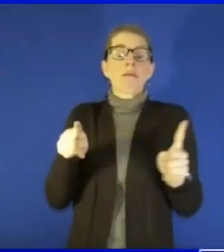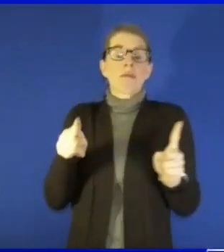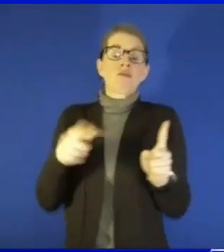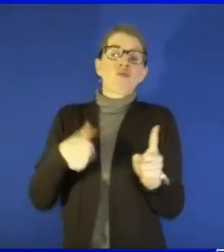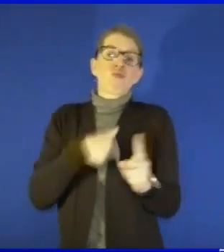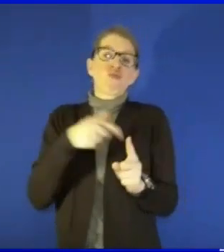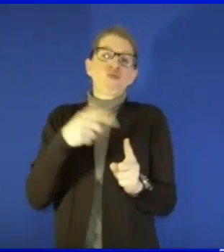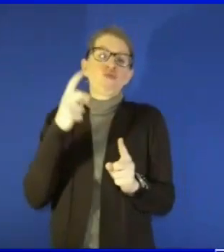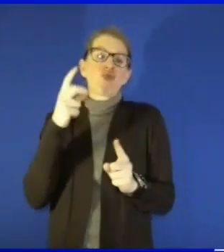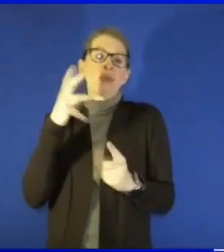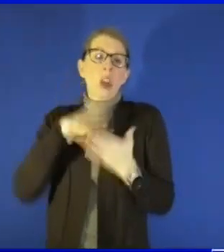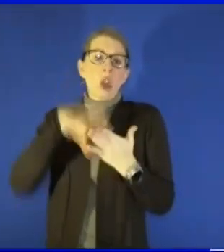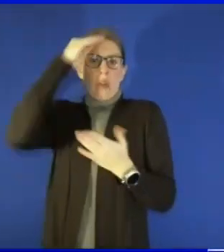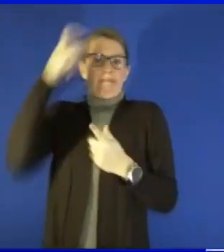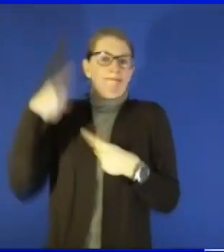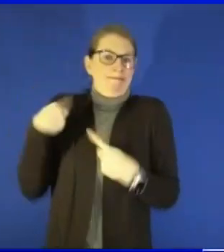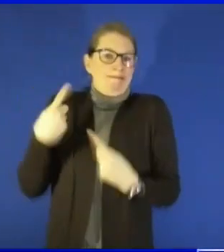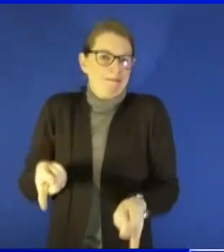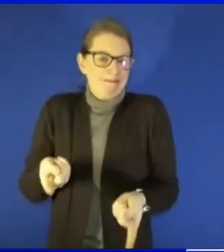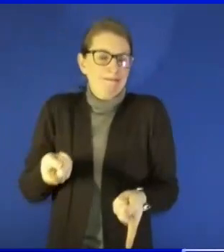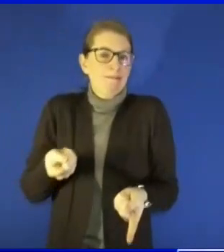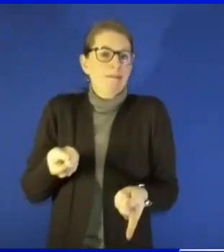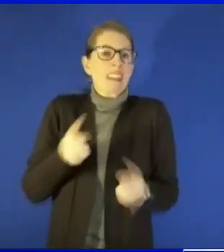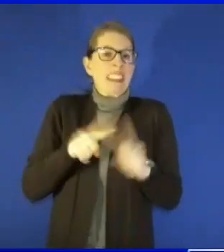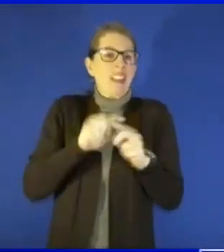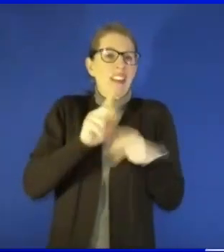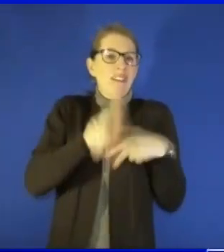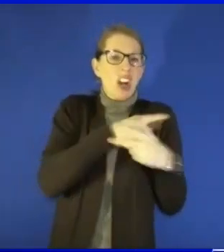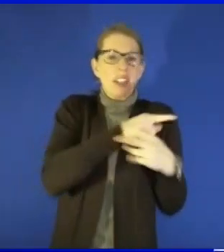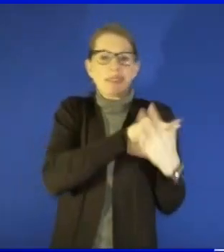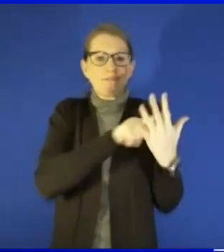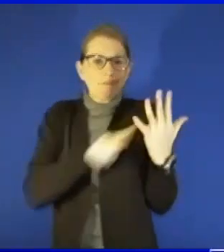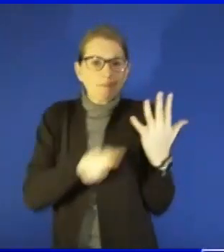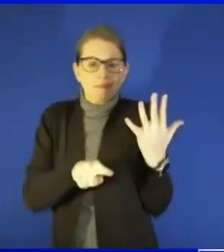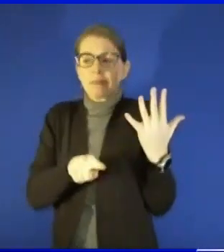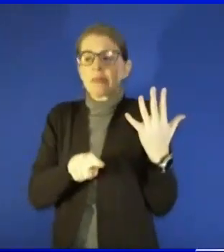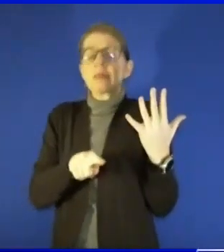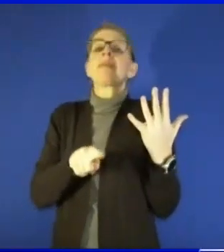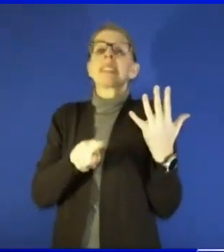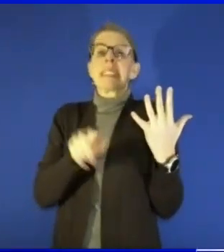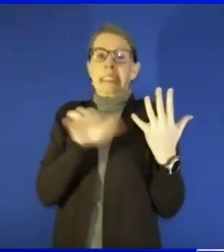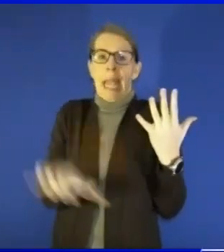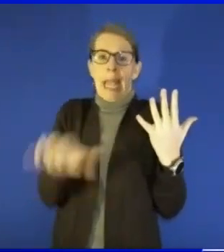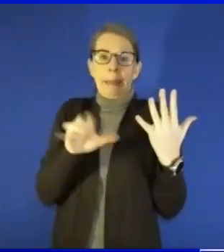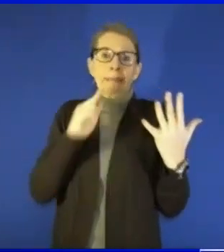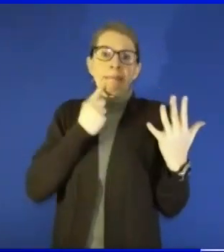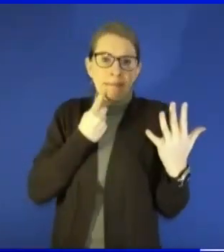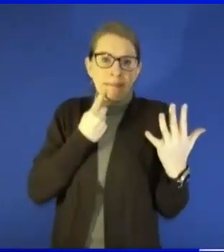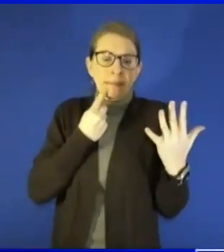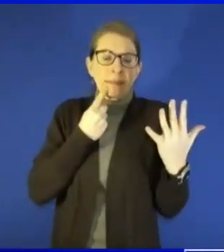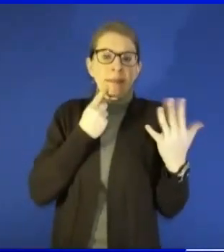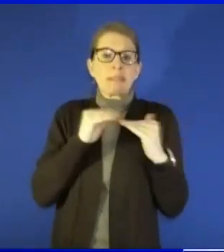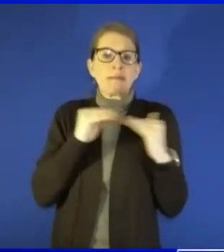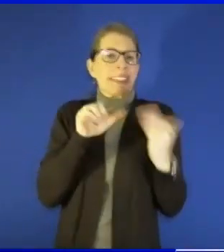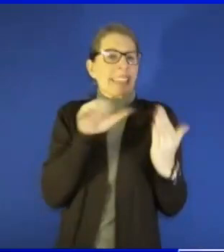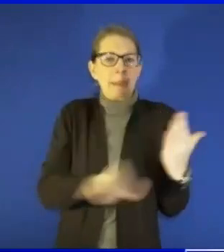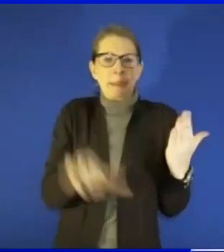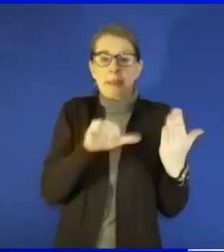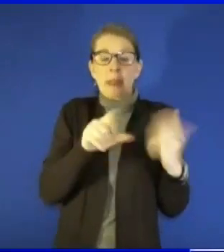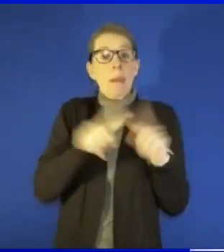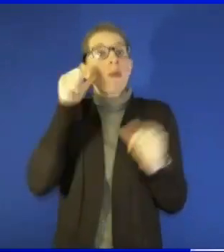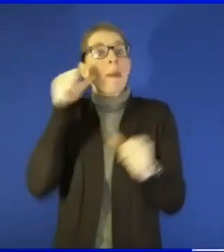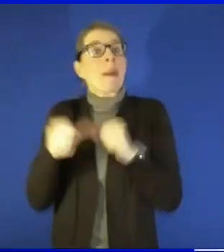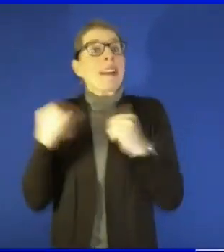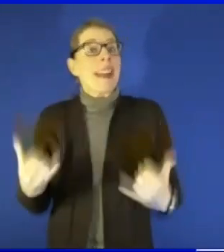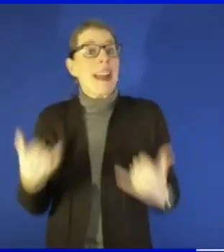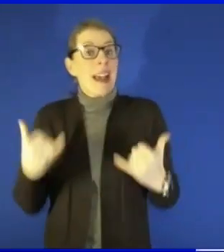the variants so far is that the severity or preponderance has been the same. Now, the other thing you have to remember is that now we